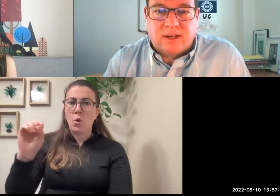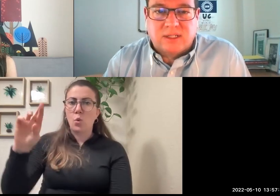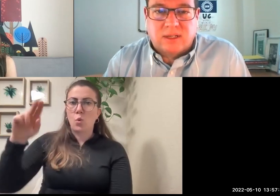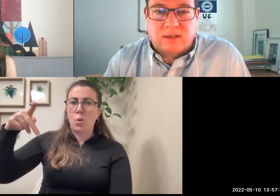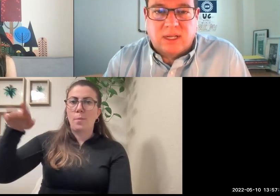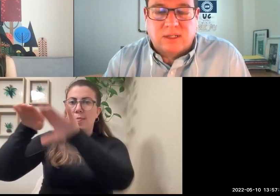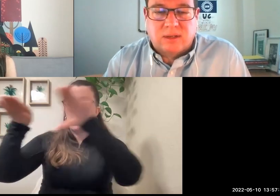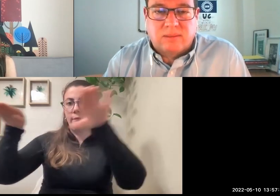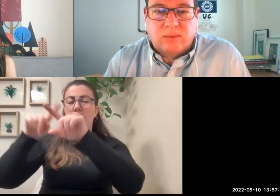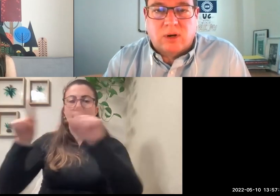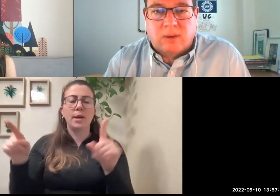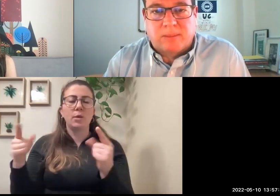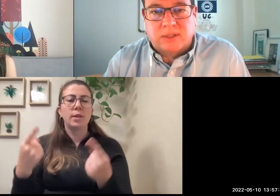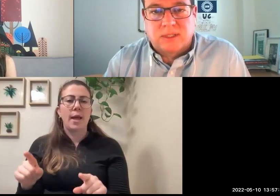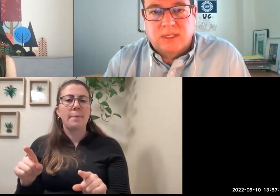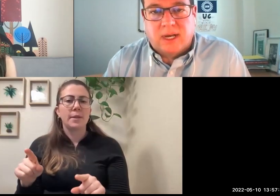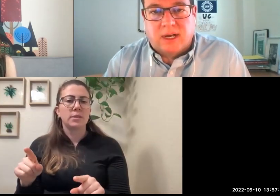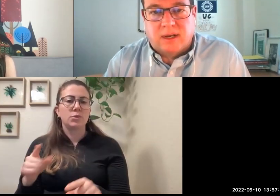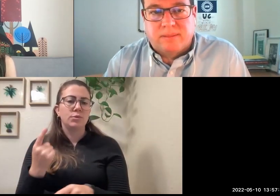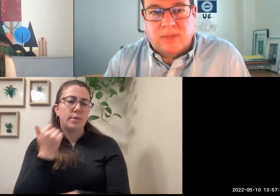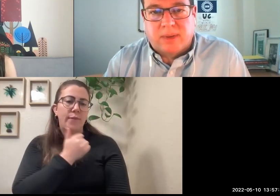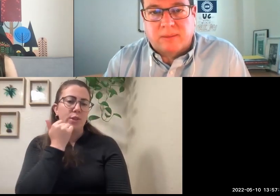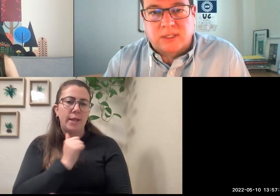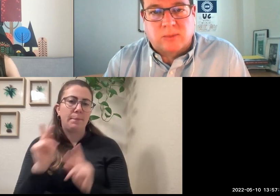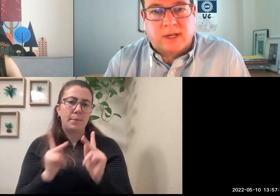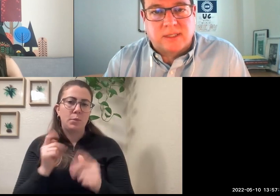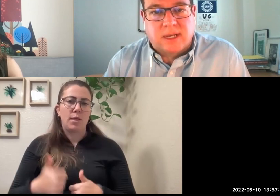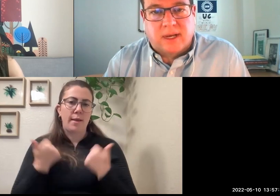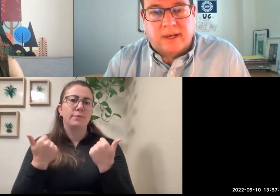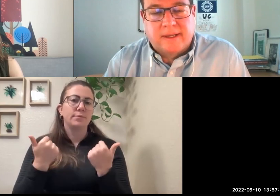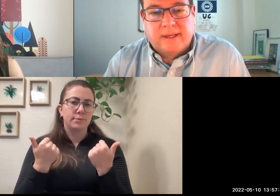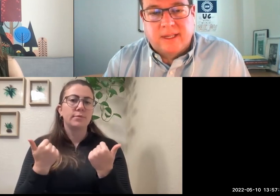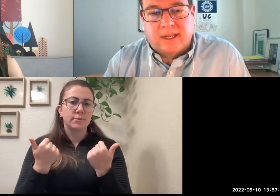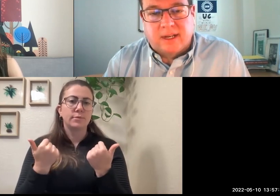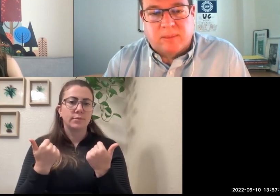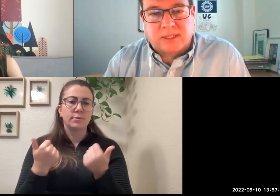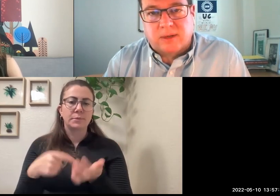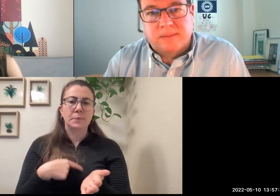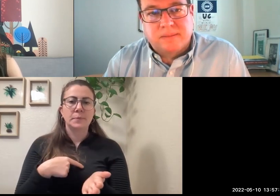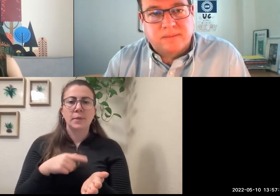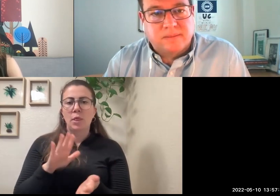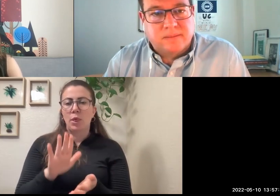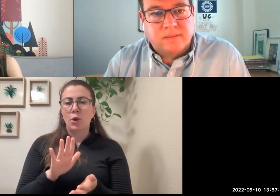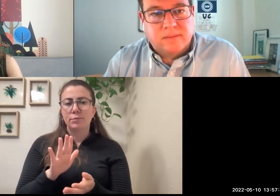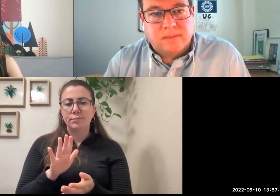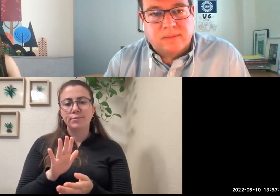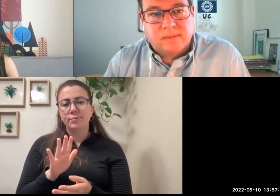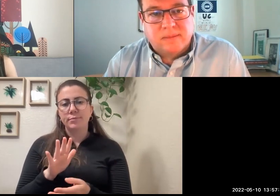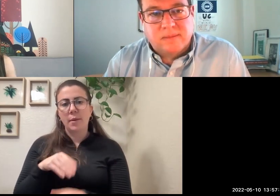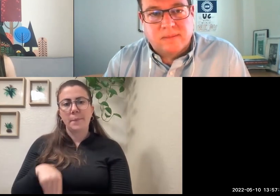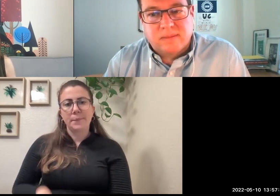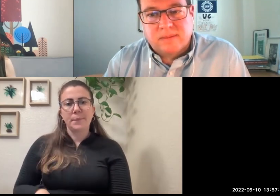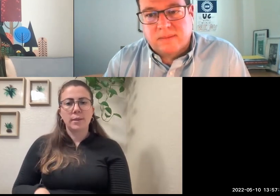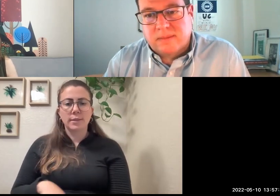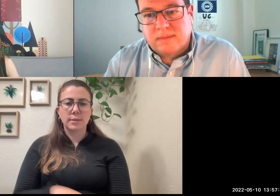getting down into ordinary people's pocketbooks and wallets in Mexico. Okay,